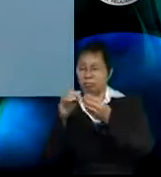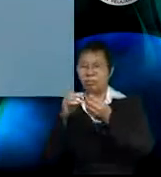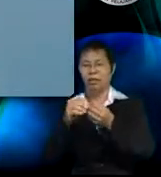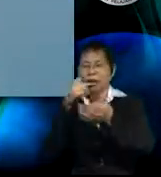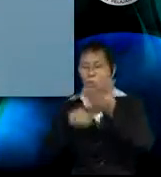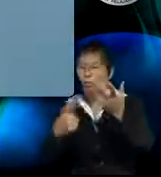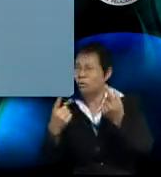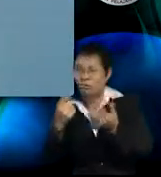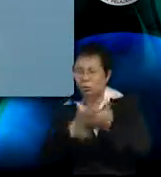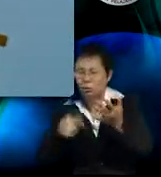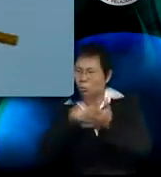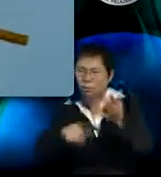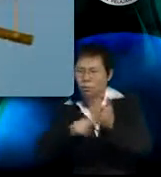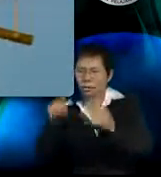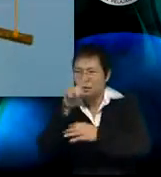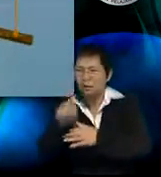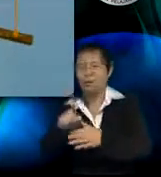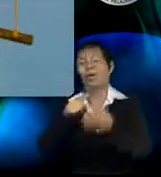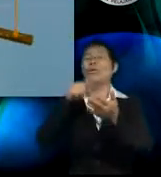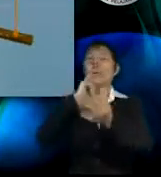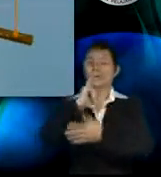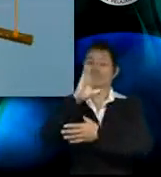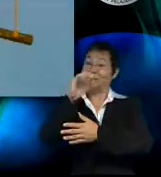What is it, Electro? It's copper.